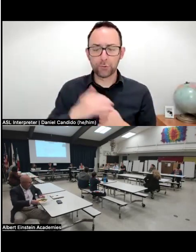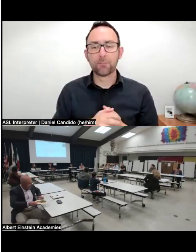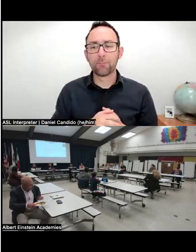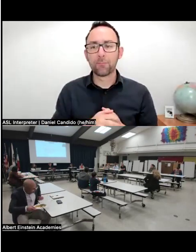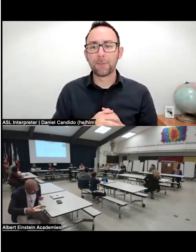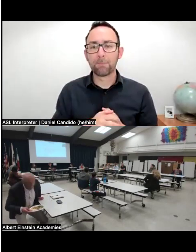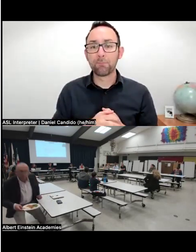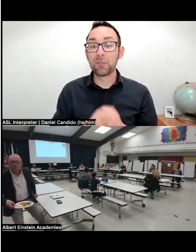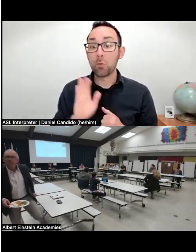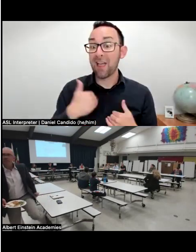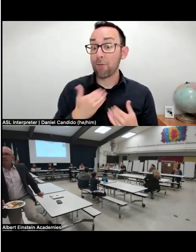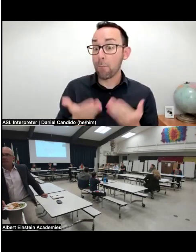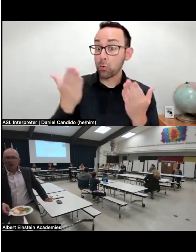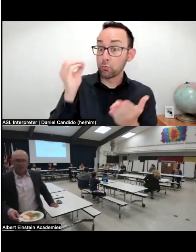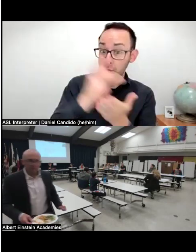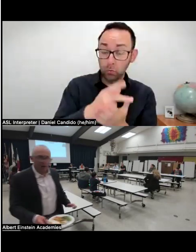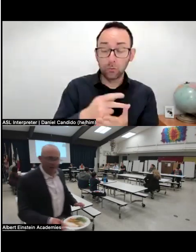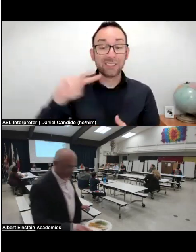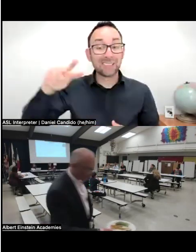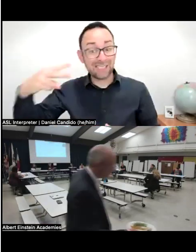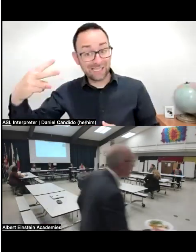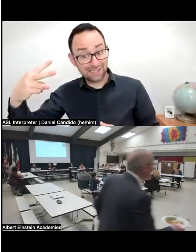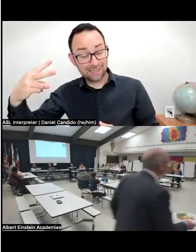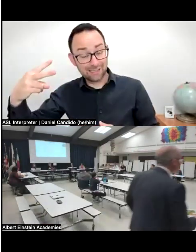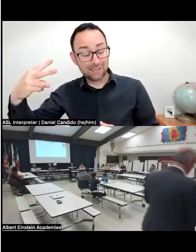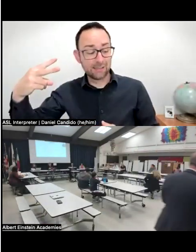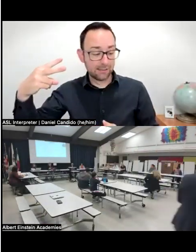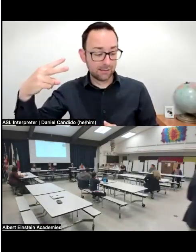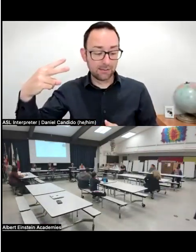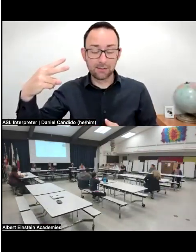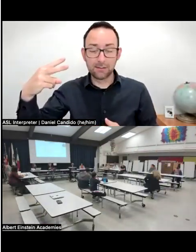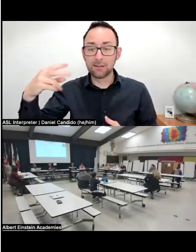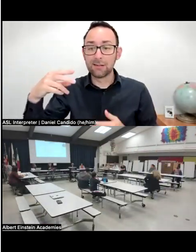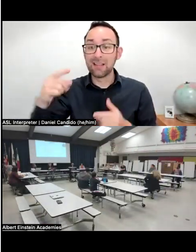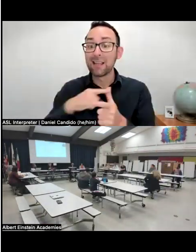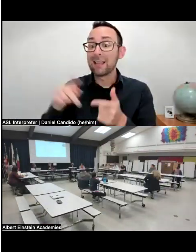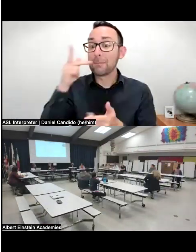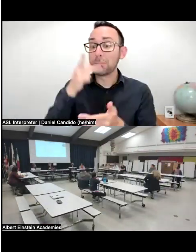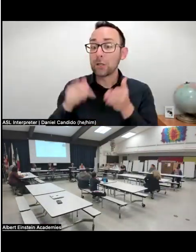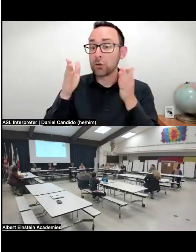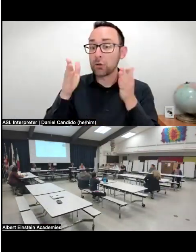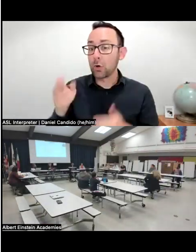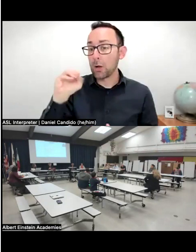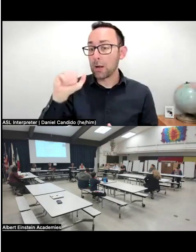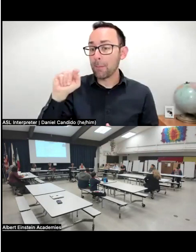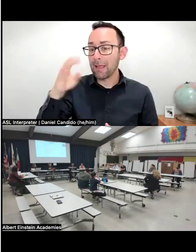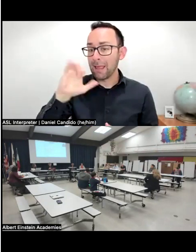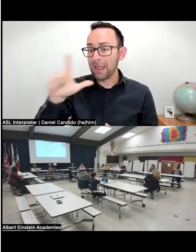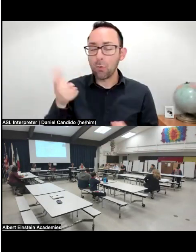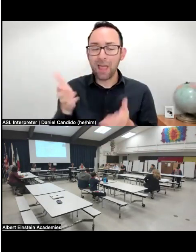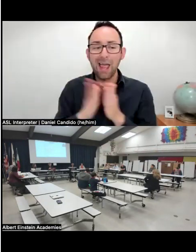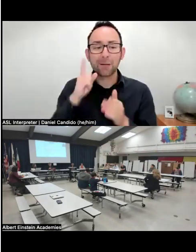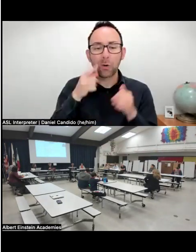be a motion to approve and a second motion followed by the Secretary, Matt Hill, asking for individual SSC members for their